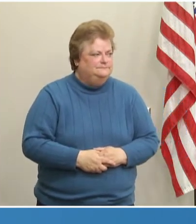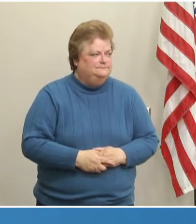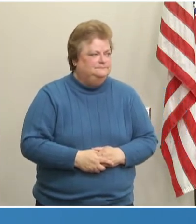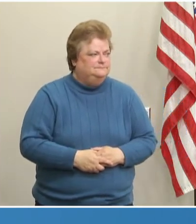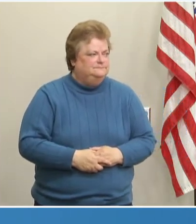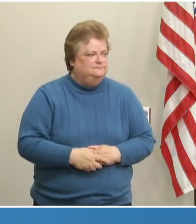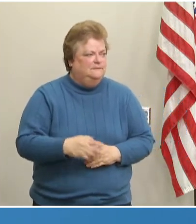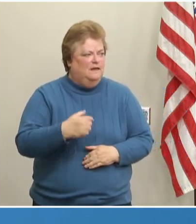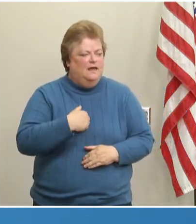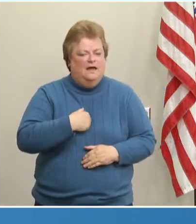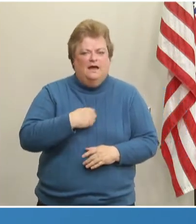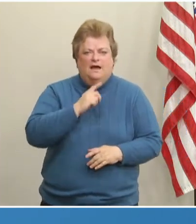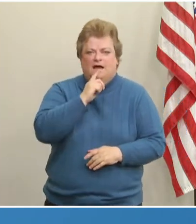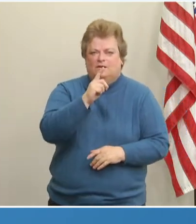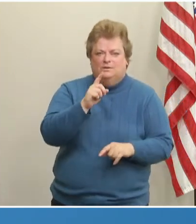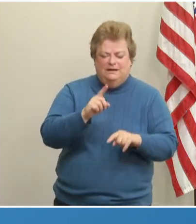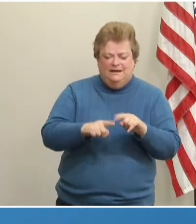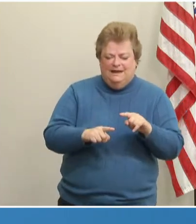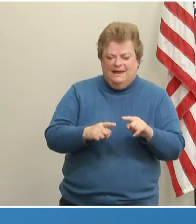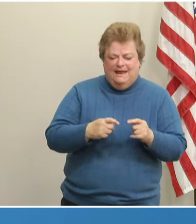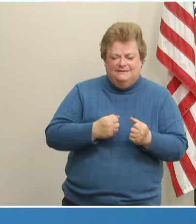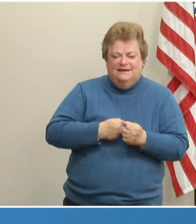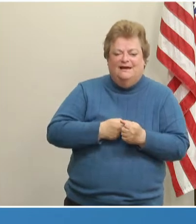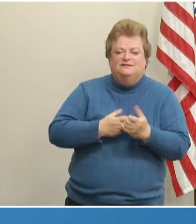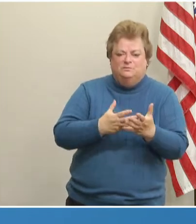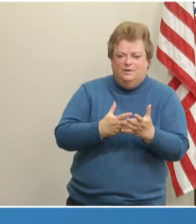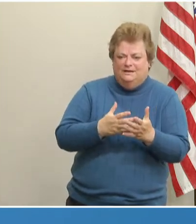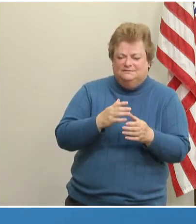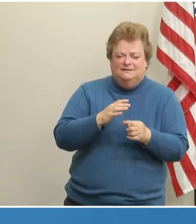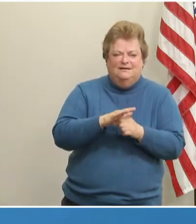I really can't express enough how much the health